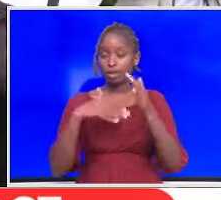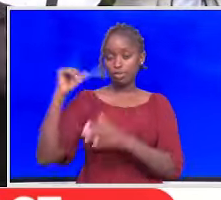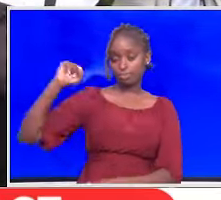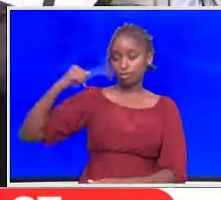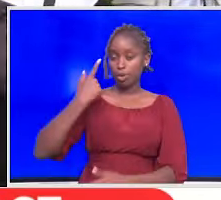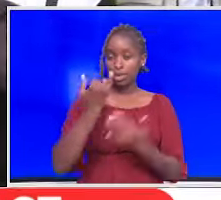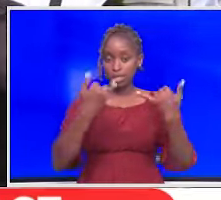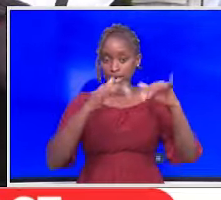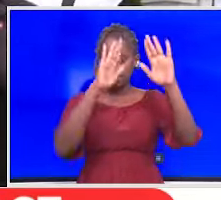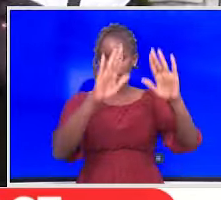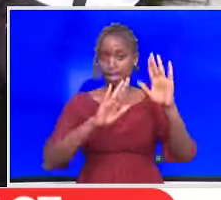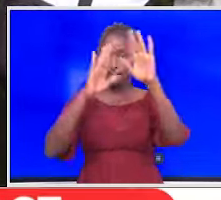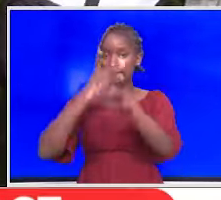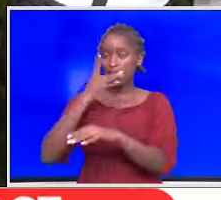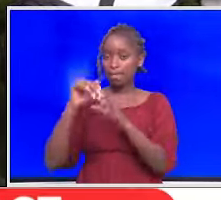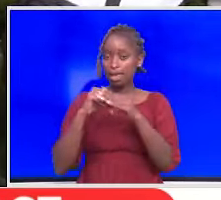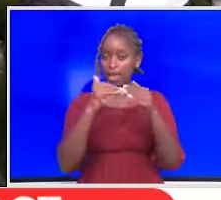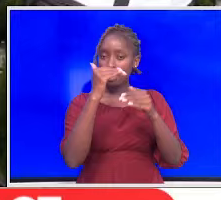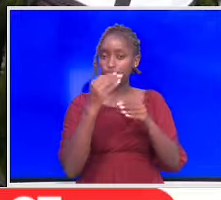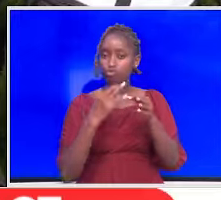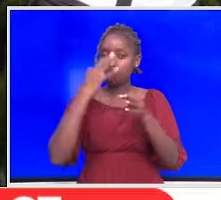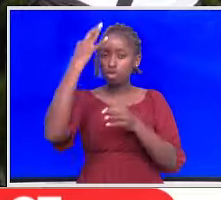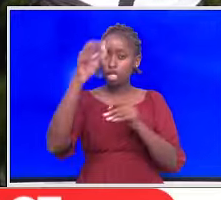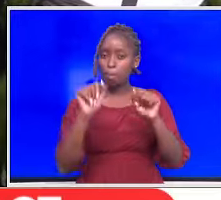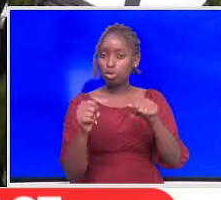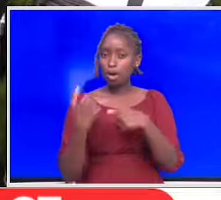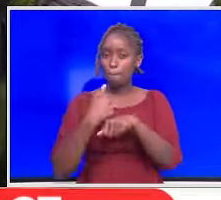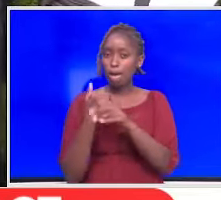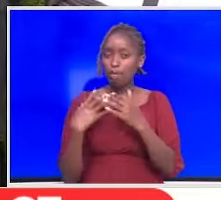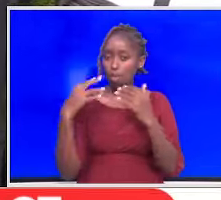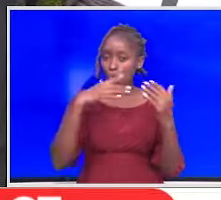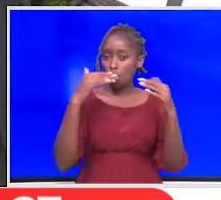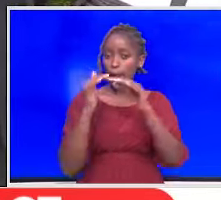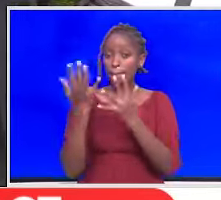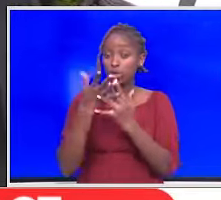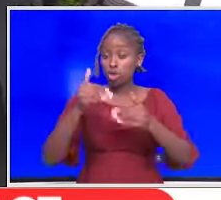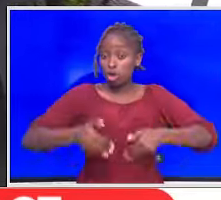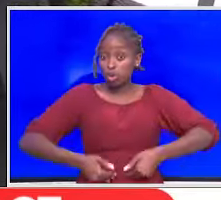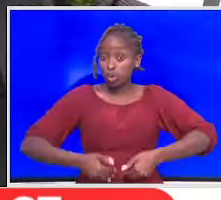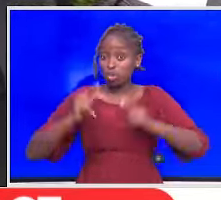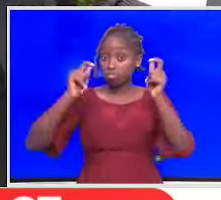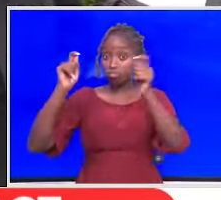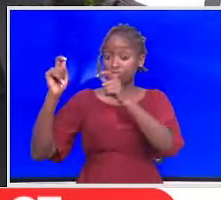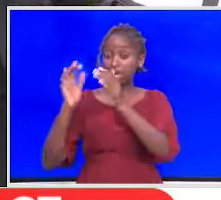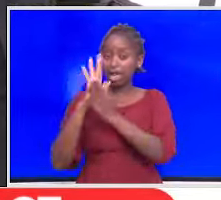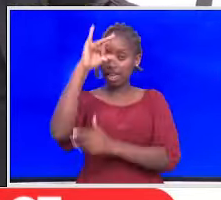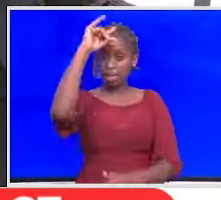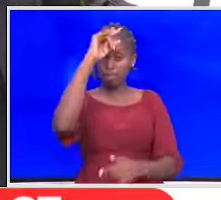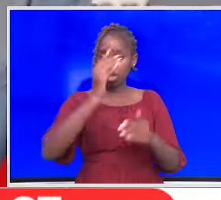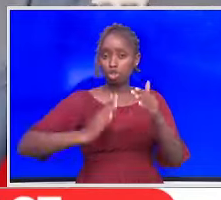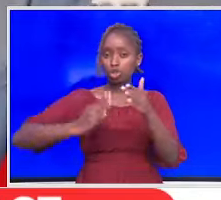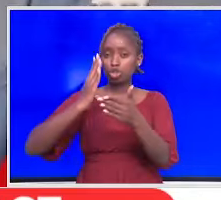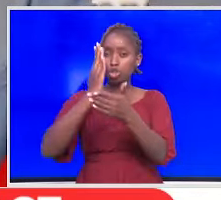for him in the coming days, it could lead to a clash between youthful protest and the government, hindering the country's progress.